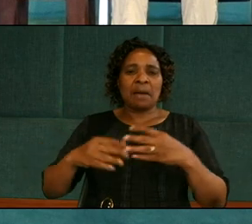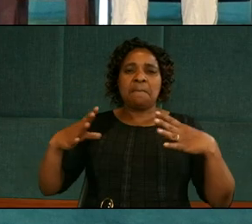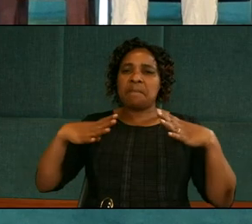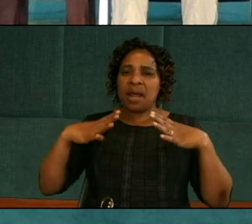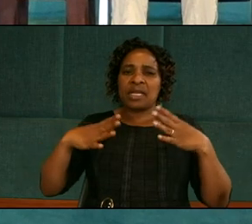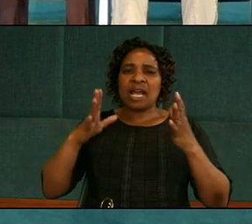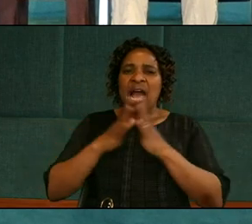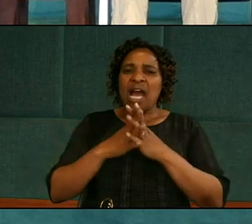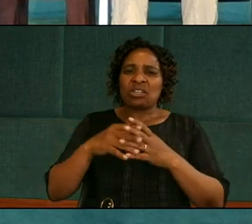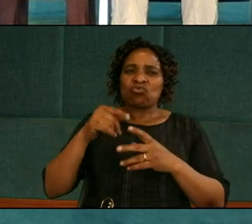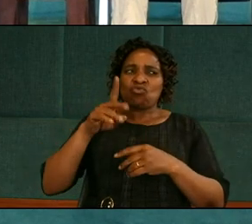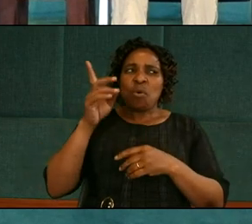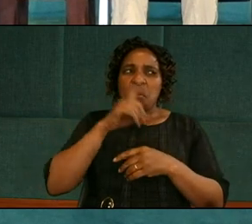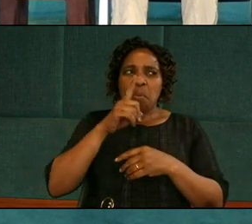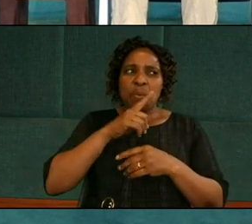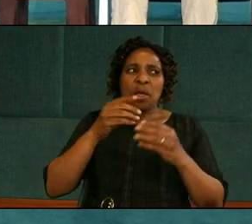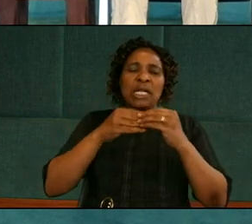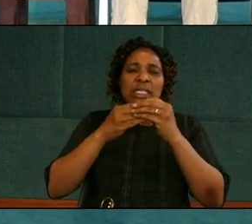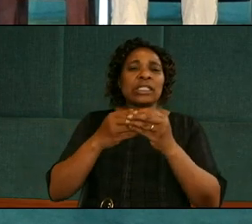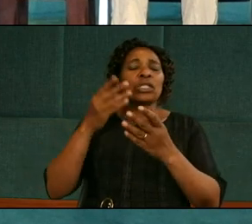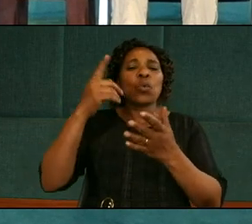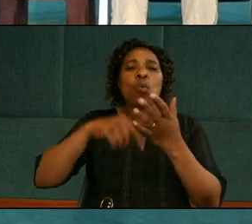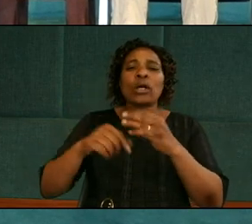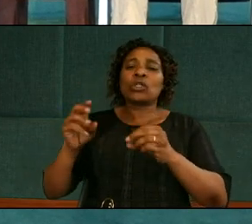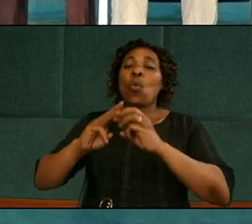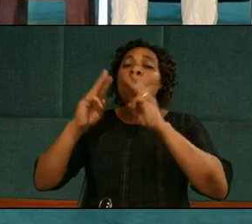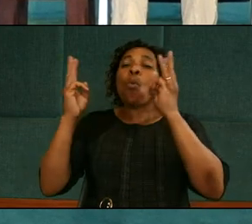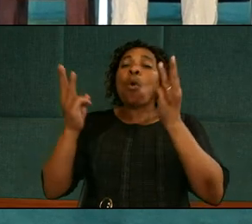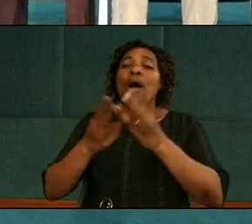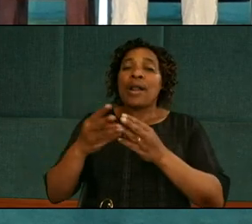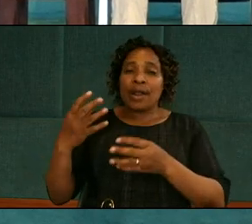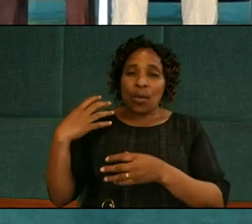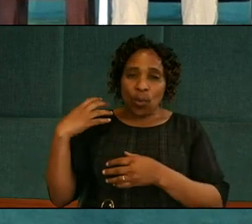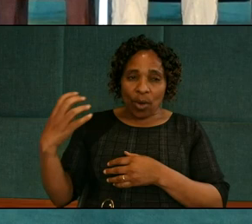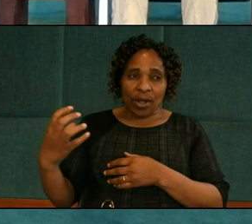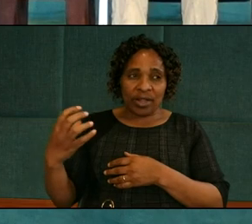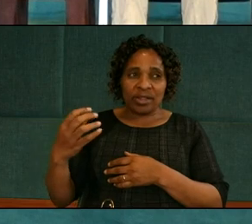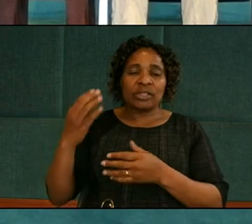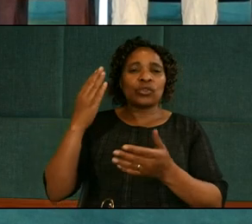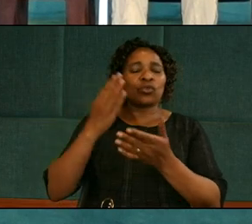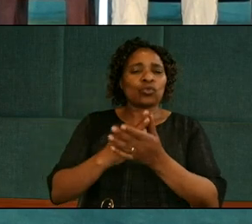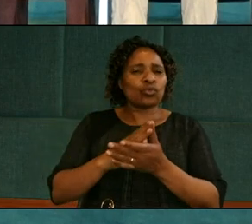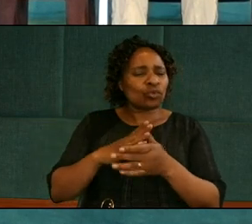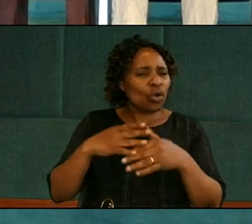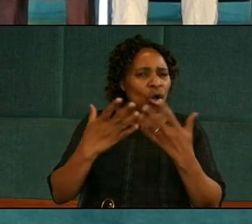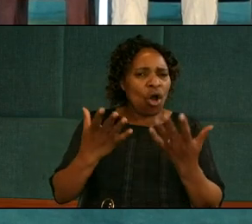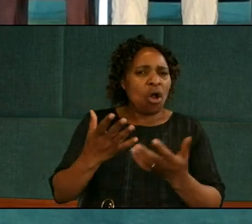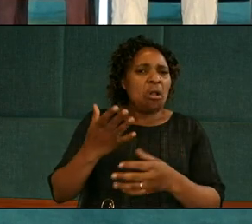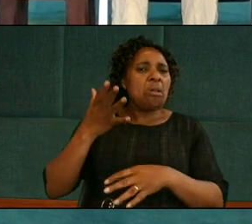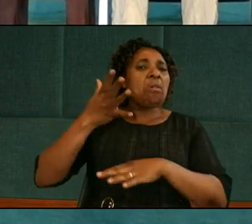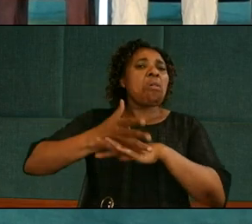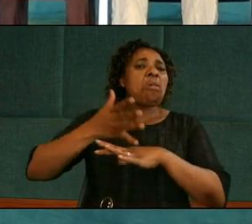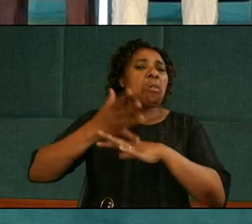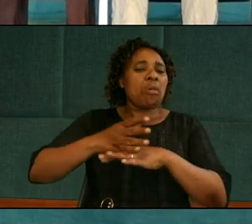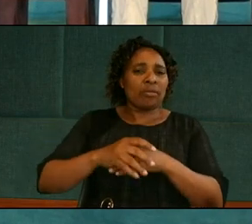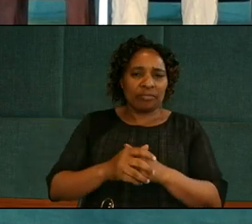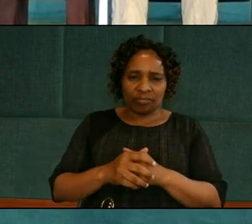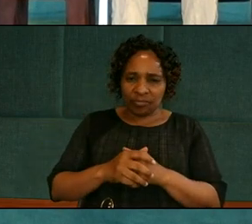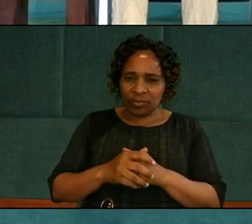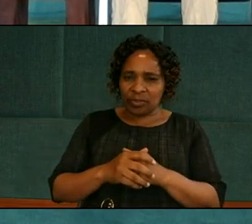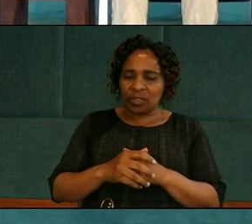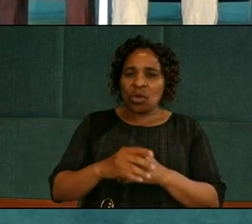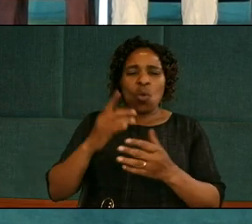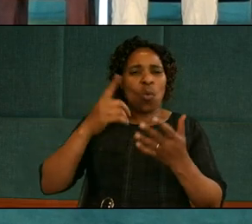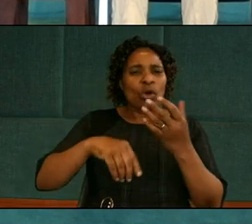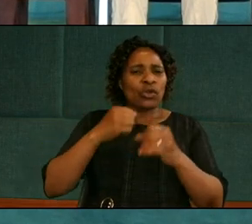and arrogance lead to worldly wealth. Is this true or is this false? Yeah, what